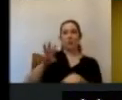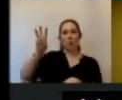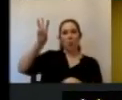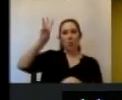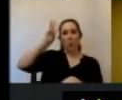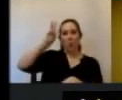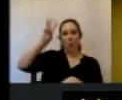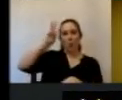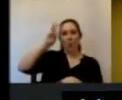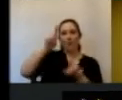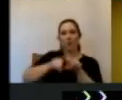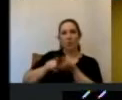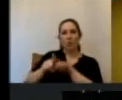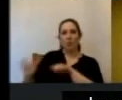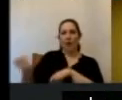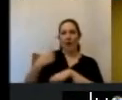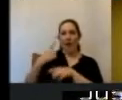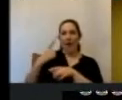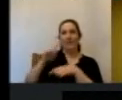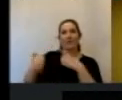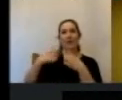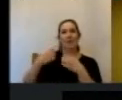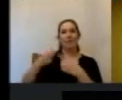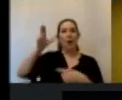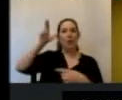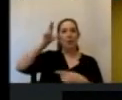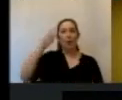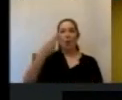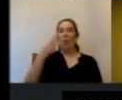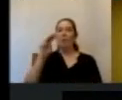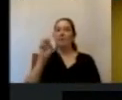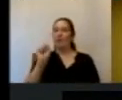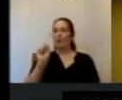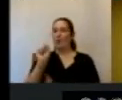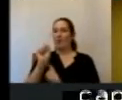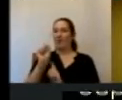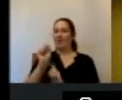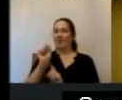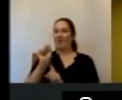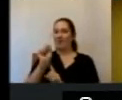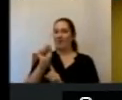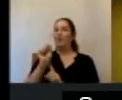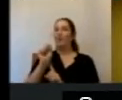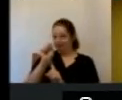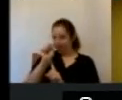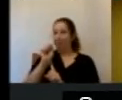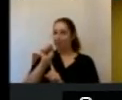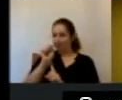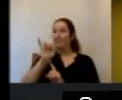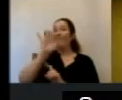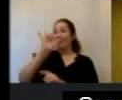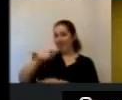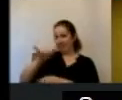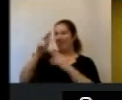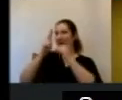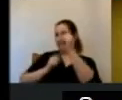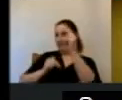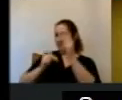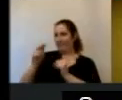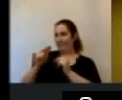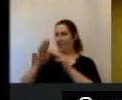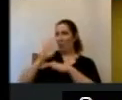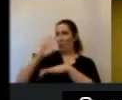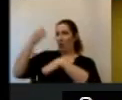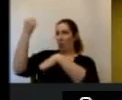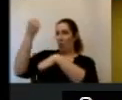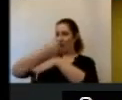out to for information about the temporary move and then where the school will end up as a permanent